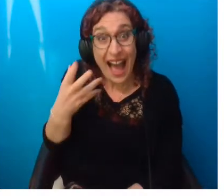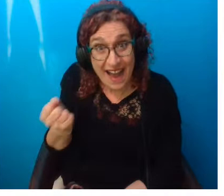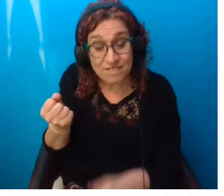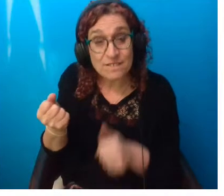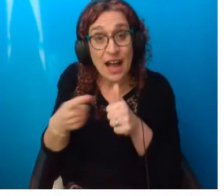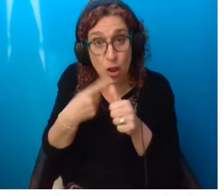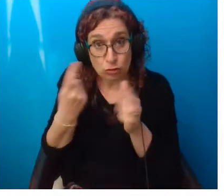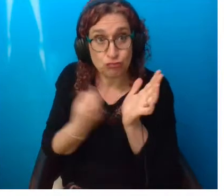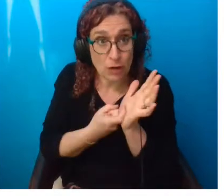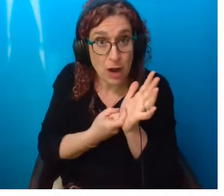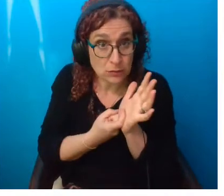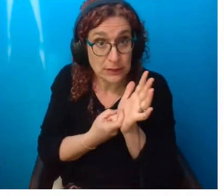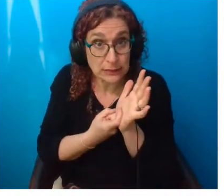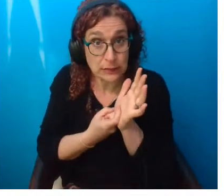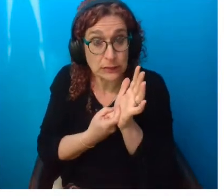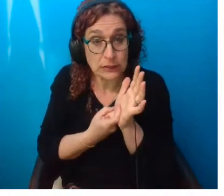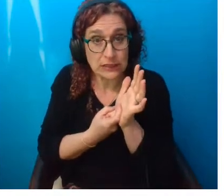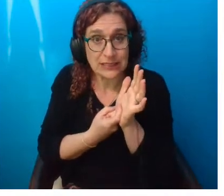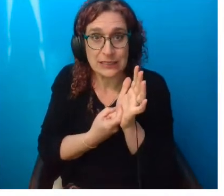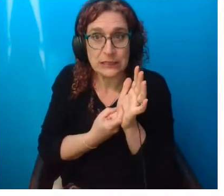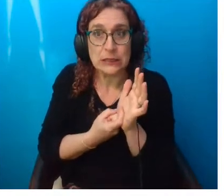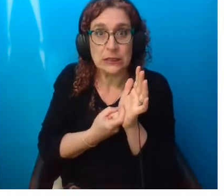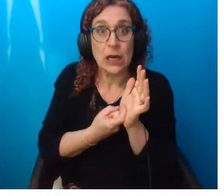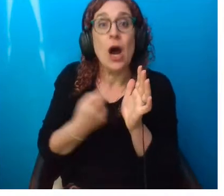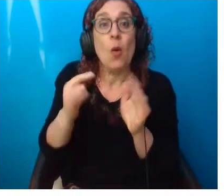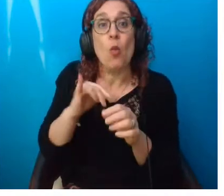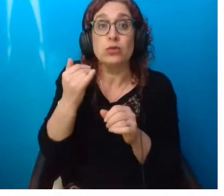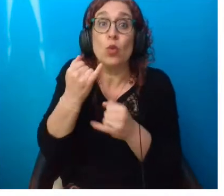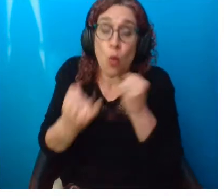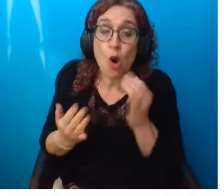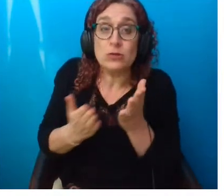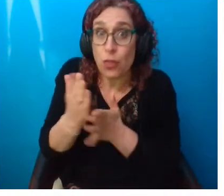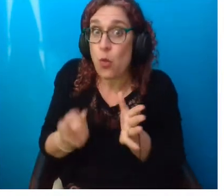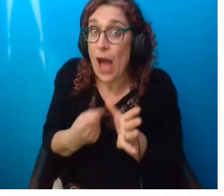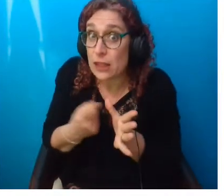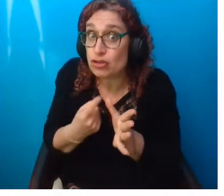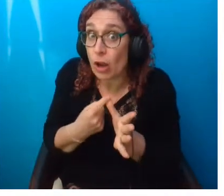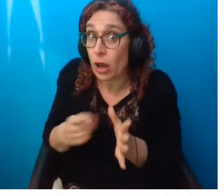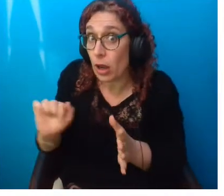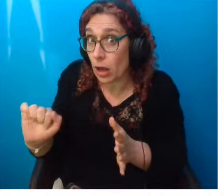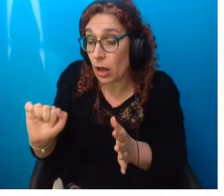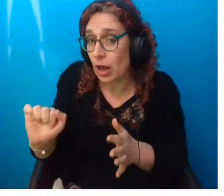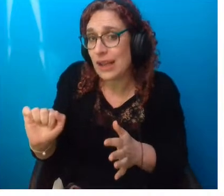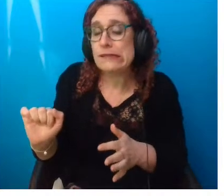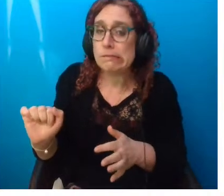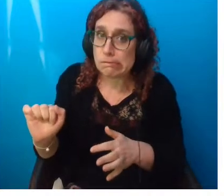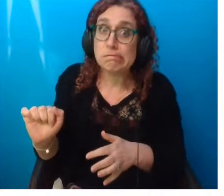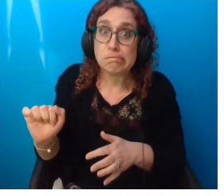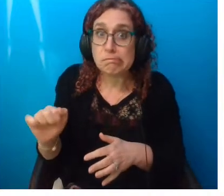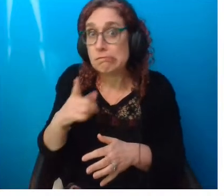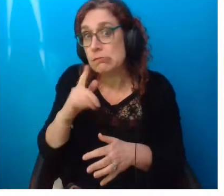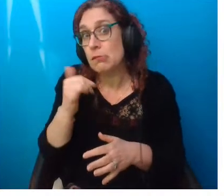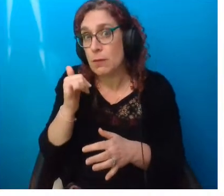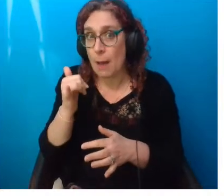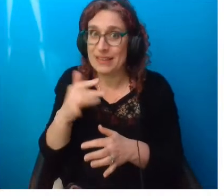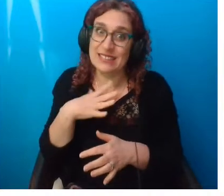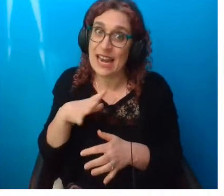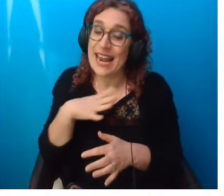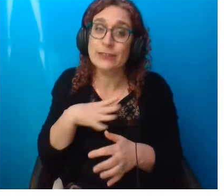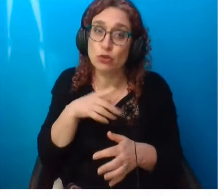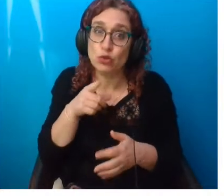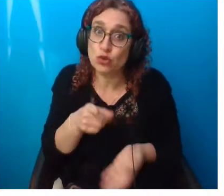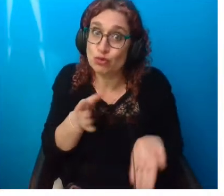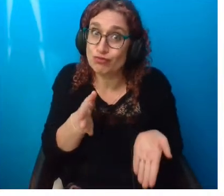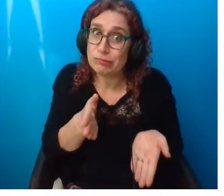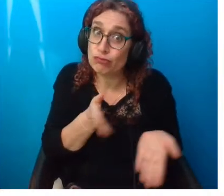rhinitis that is driven by their allergens. And I think in many cases it will be necessary to remove the pets from